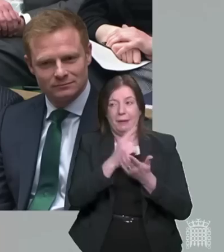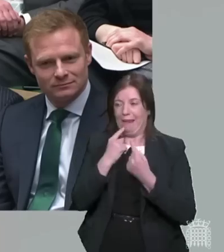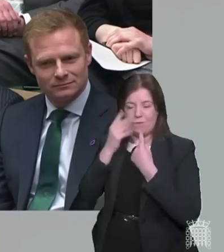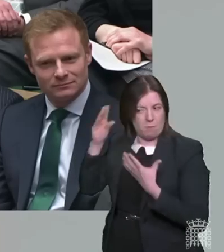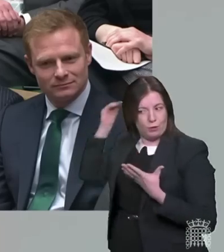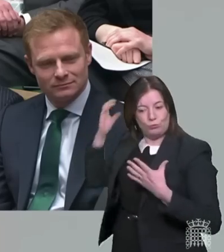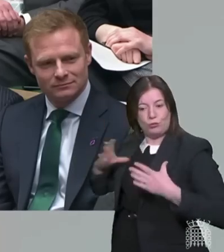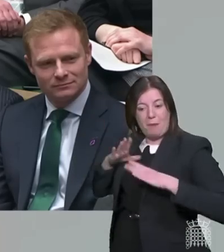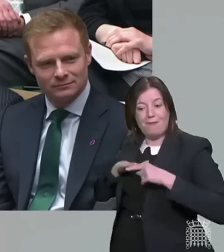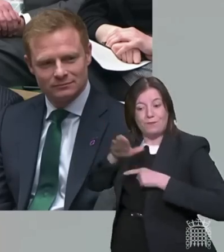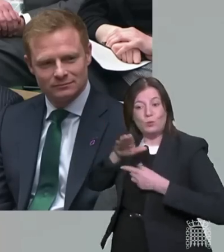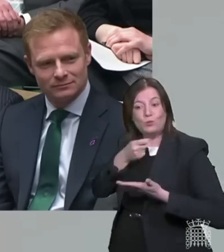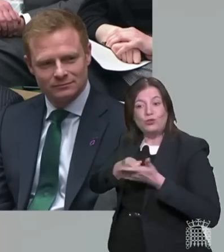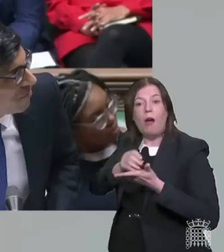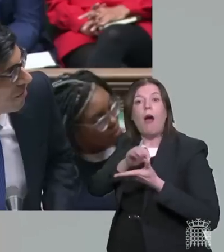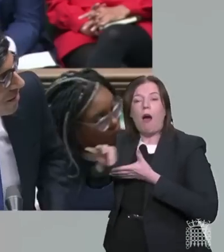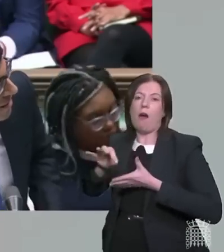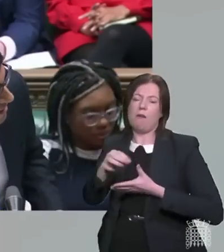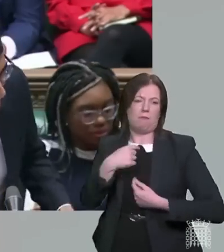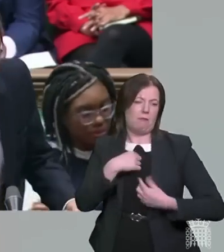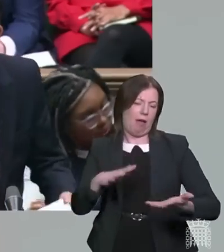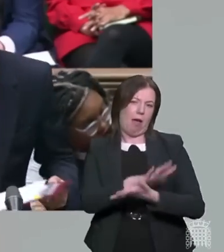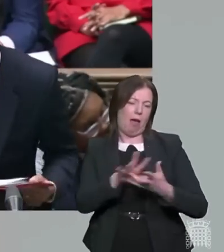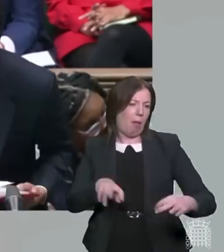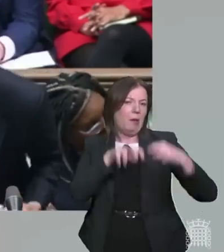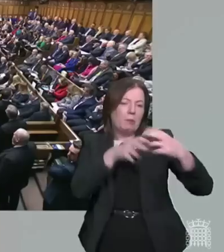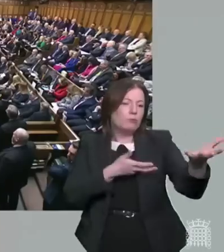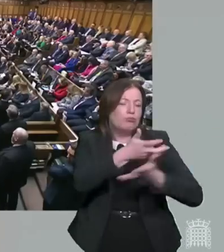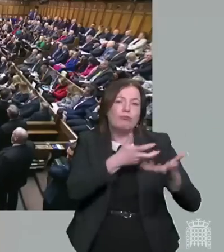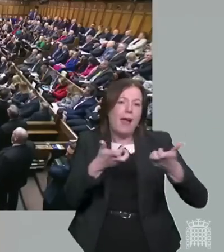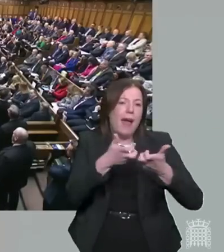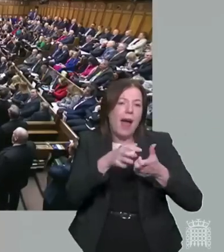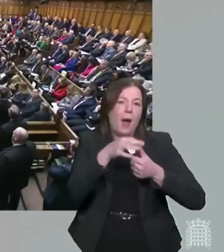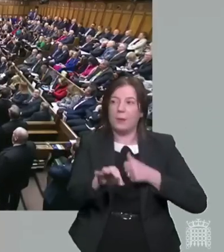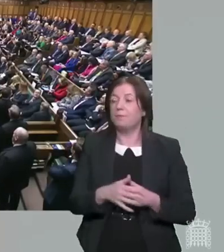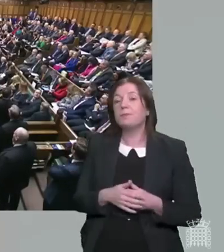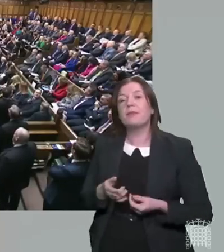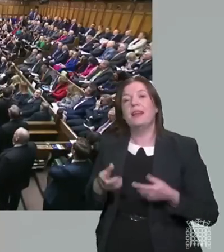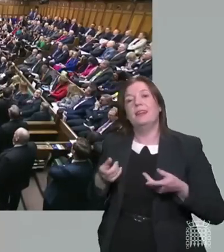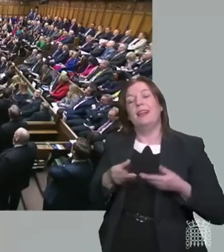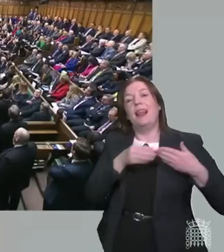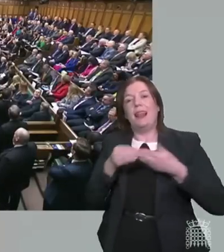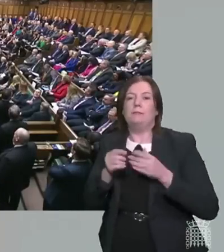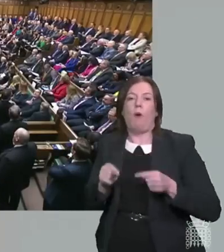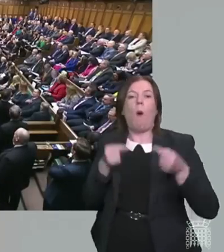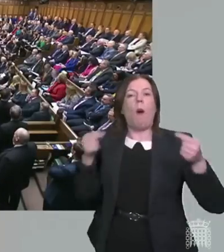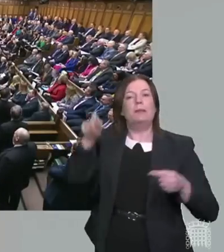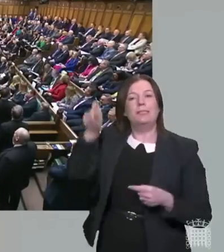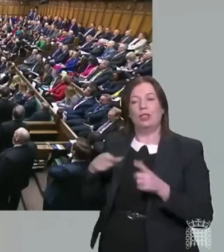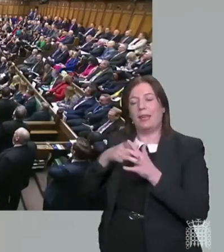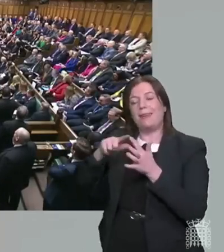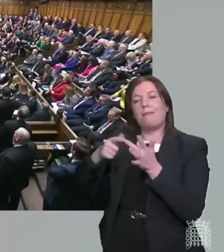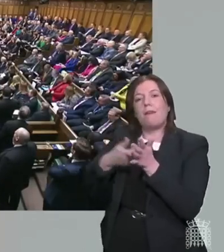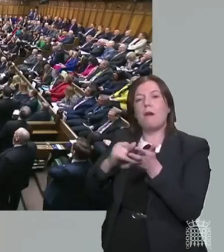funding, and I would be very happy to meet him further to discuss. We now come to the Leader of the Opposition, Keir Starmer.